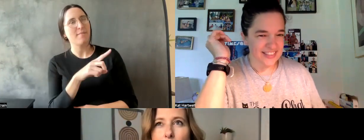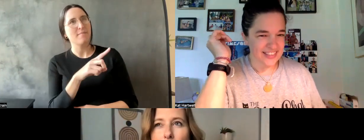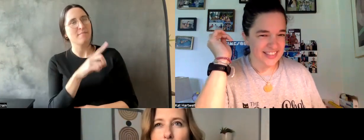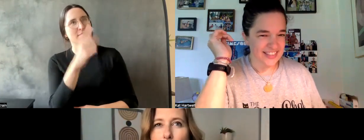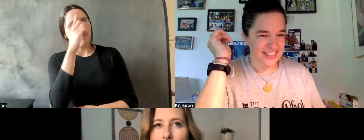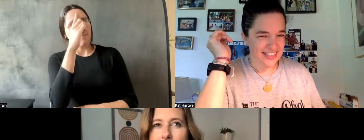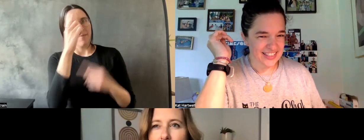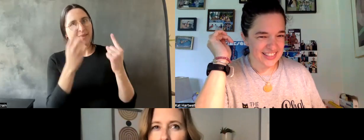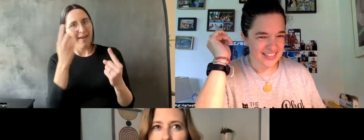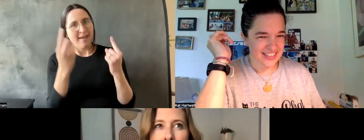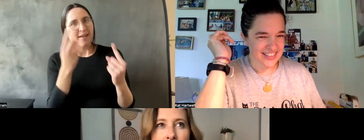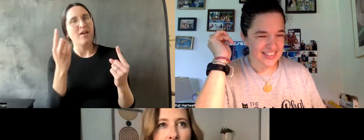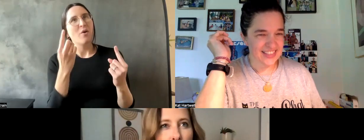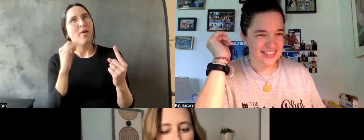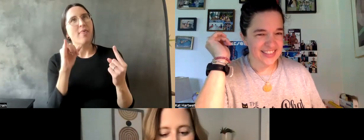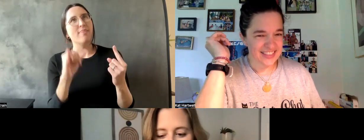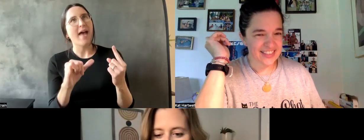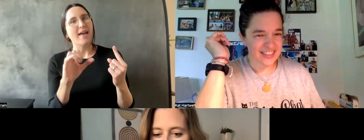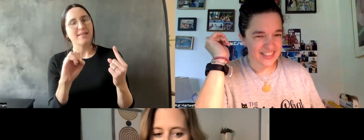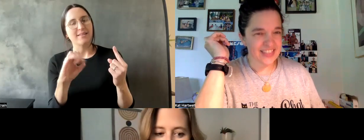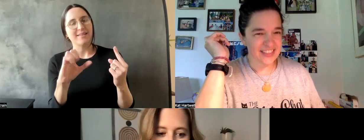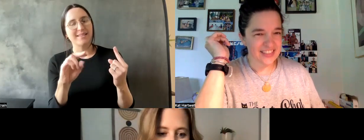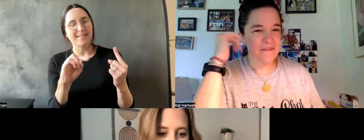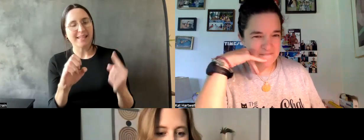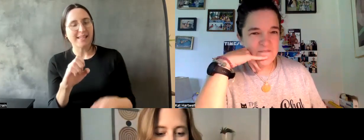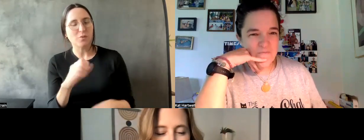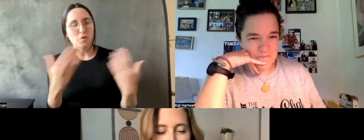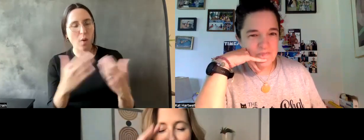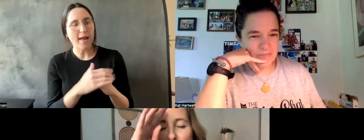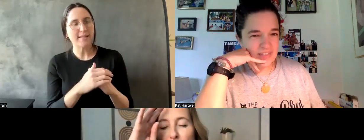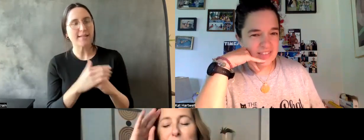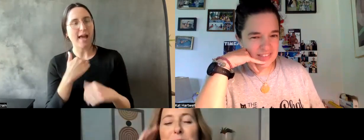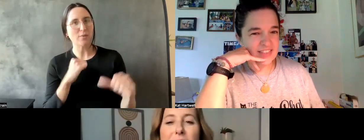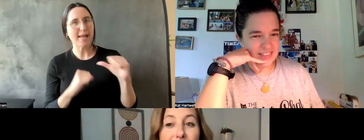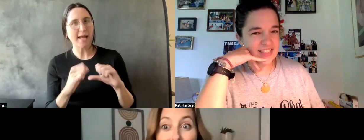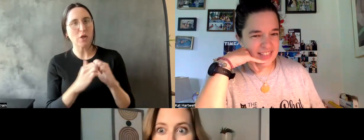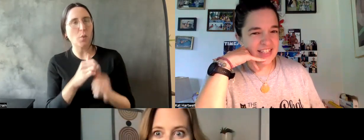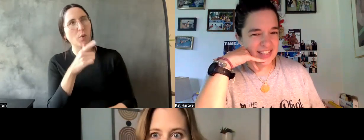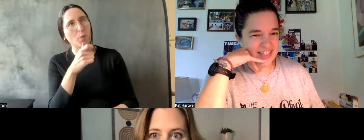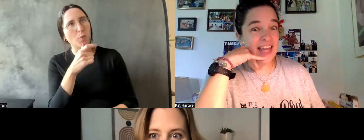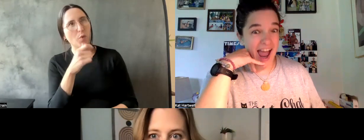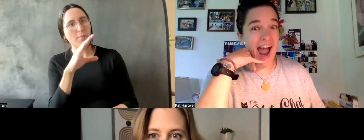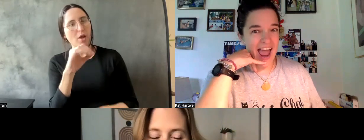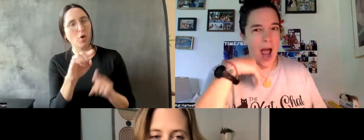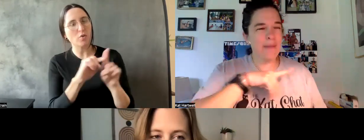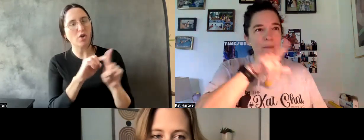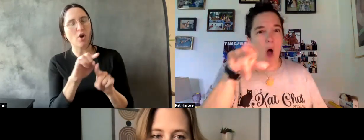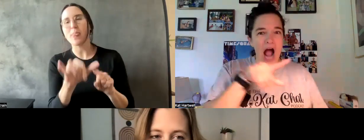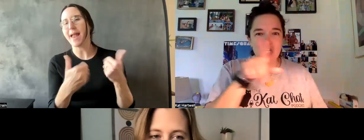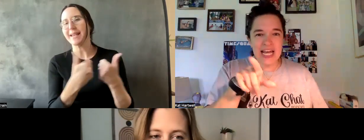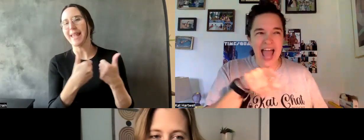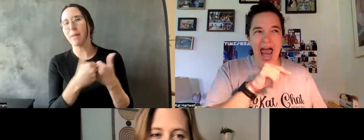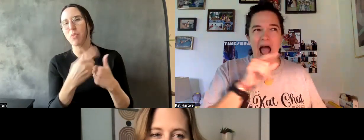okay, what scene was this? Who was my co-star? Like, what, so I love that game. I love playing that game. I